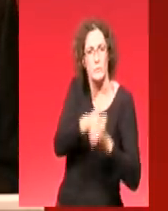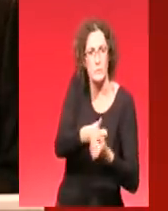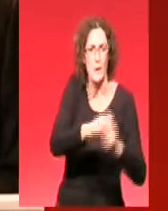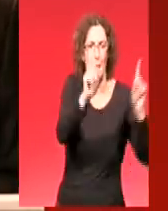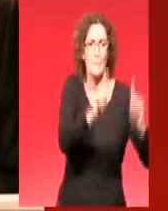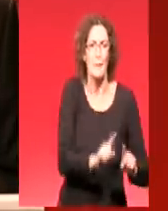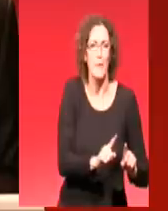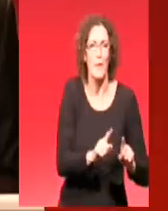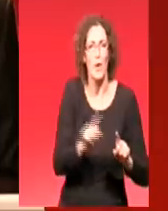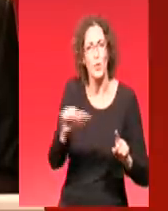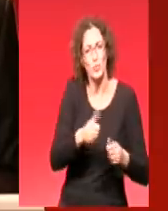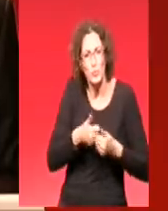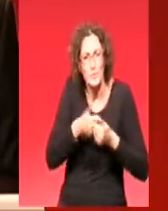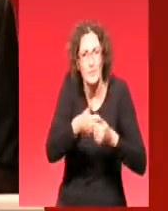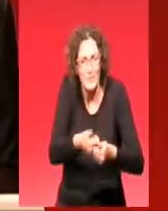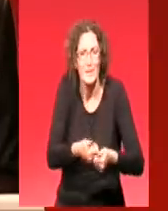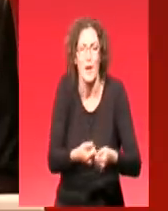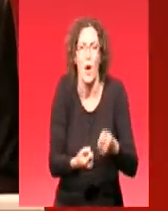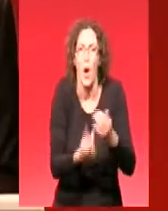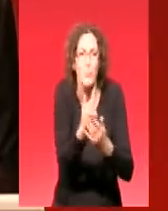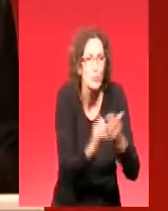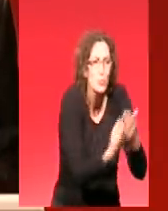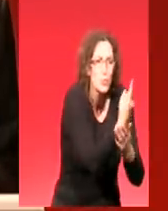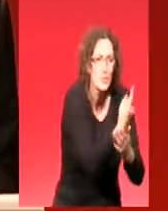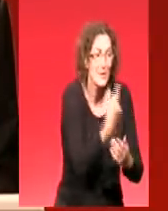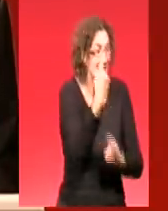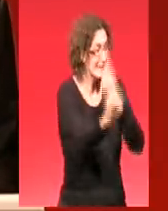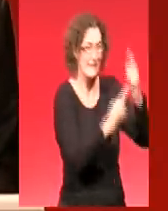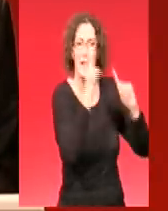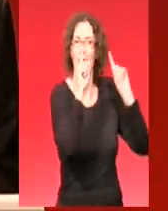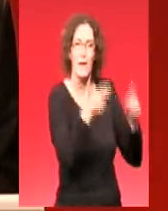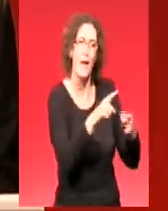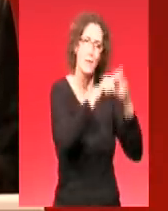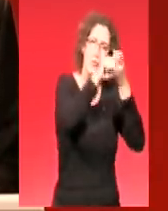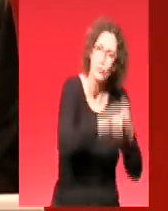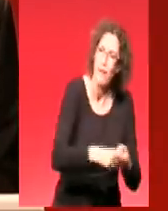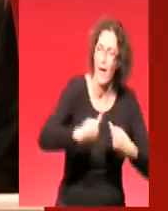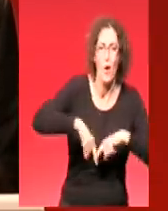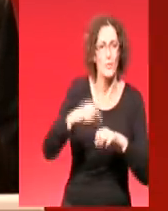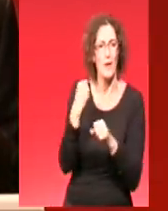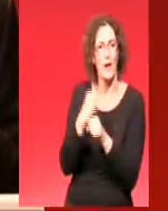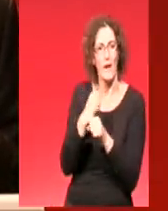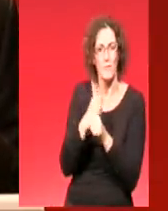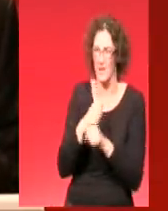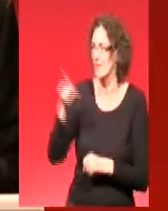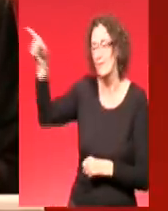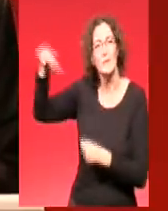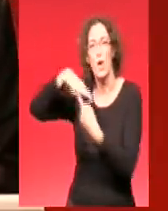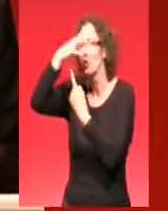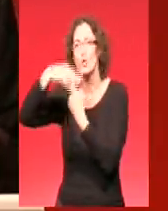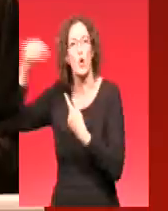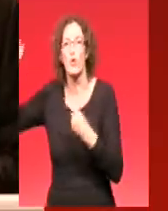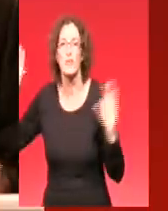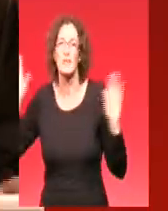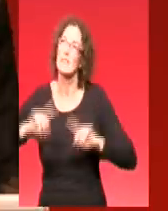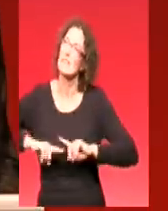which individuals by themselves cannot fulfill. That's the real big society in action. The Tories don't share this view.